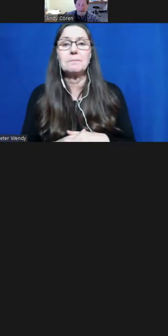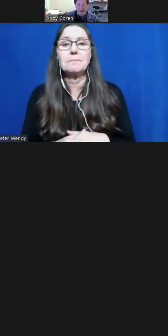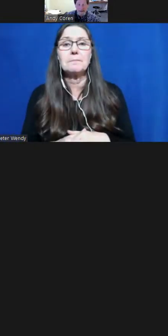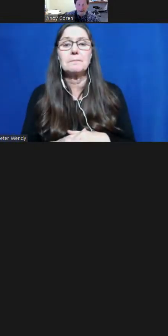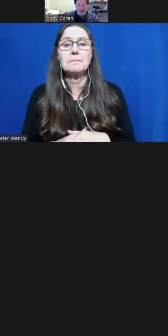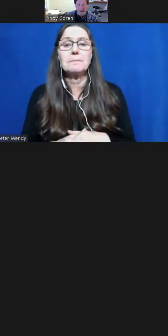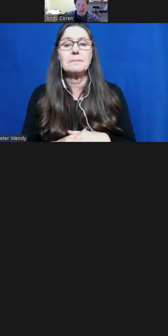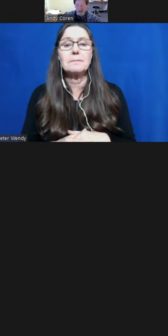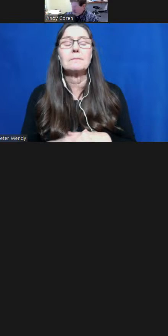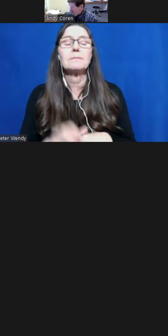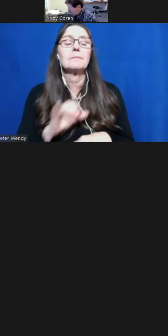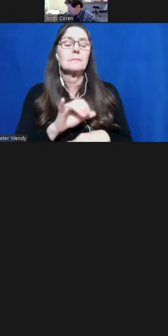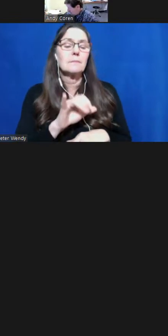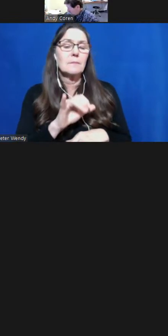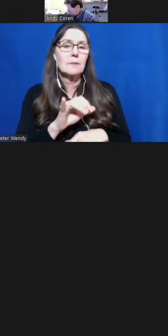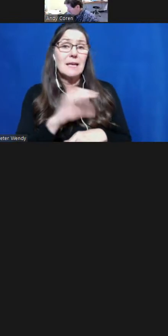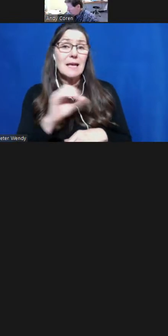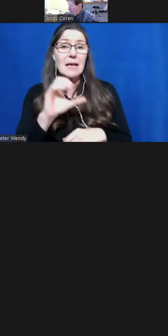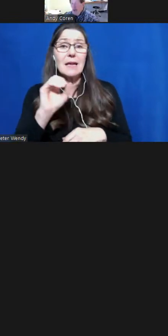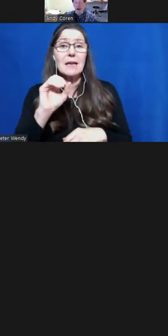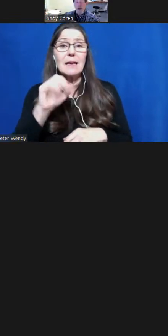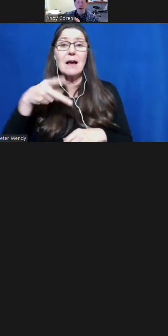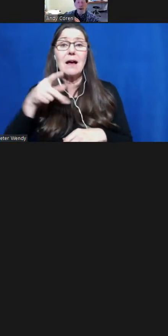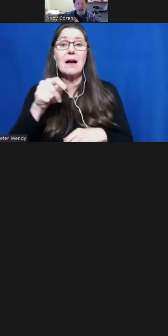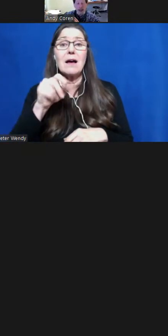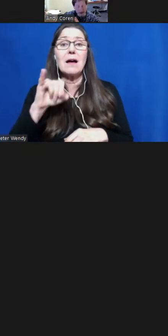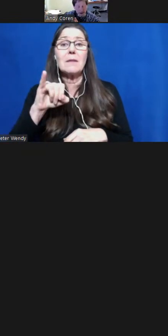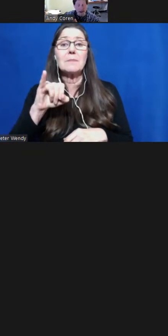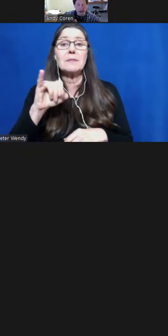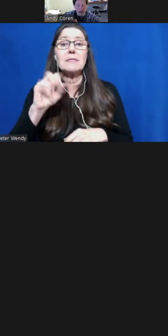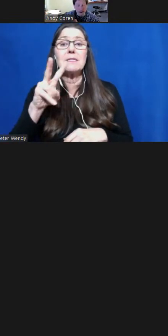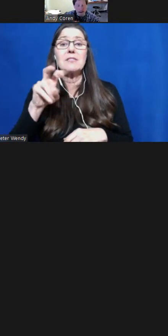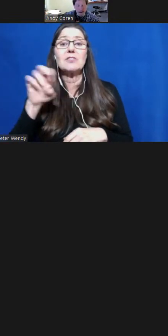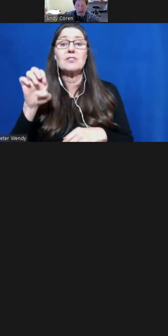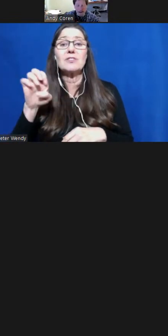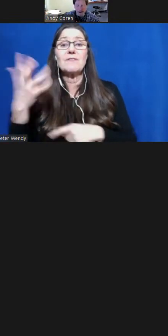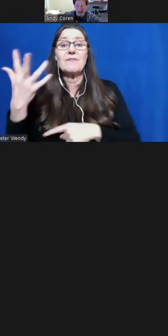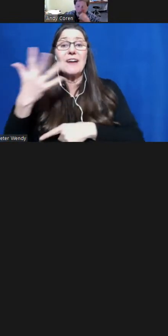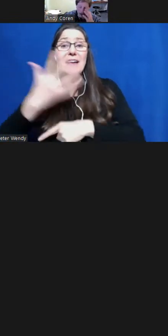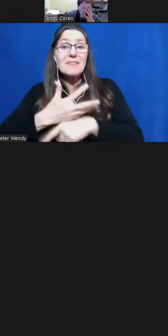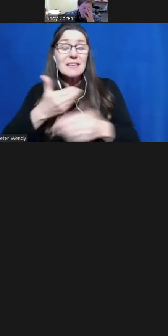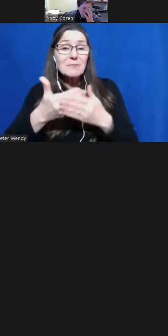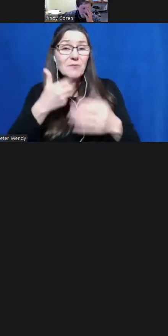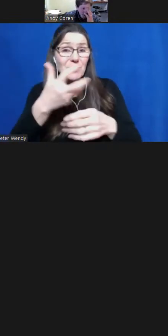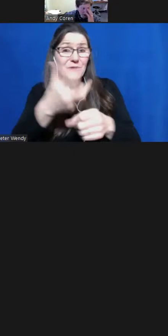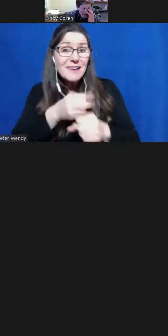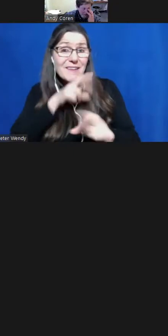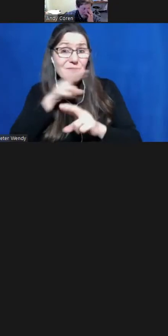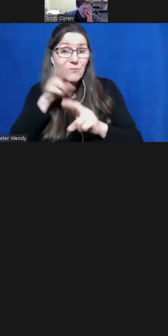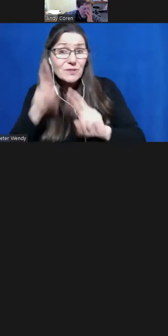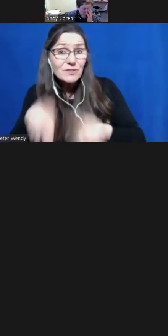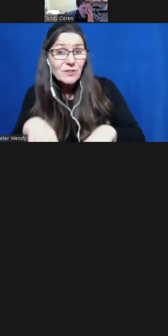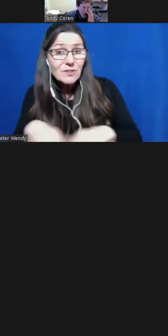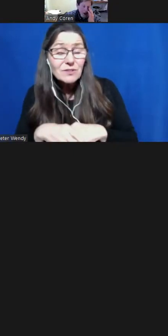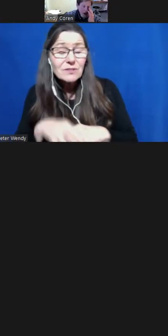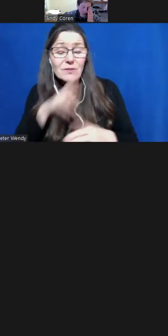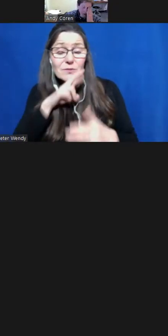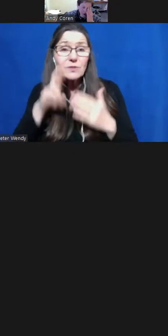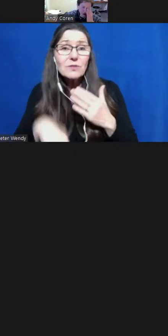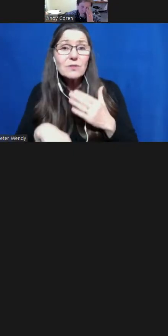And then in regards to the OptumServe, if that's your other option, Yes. 5 days for results. Yeah, is it no, just I didn't mention that.